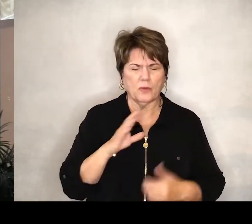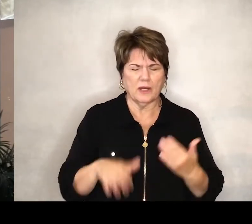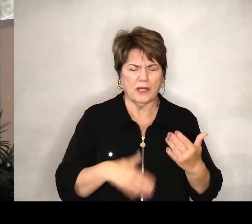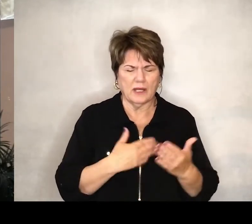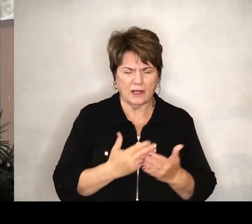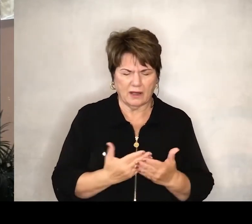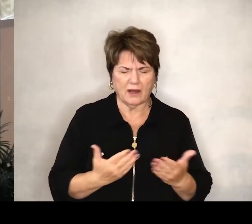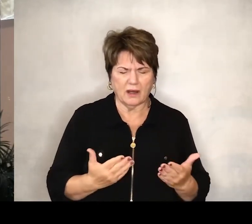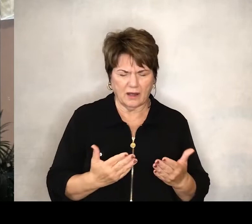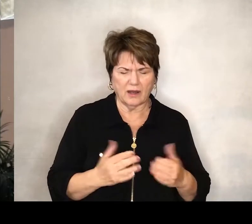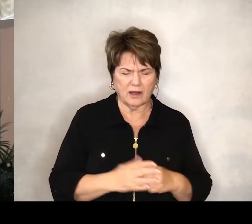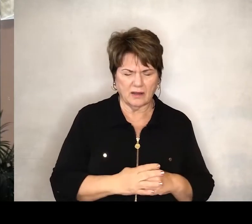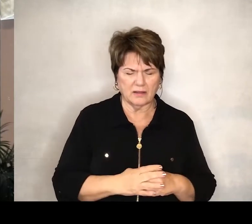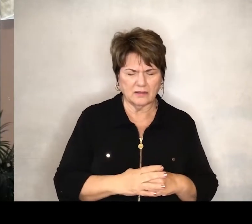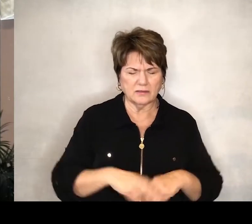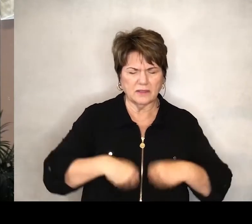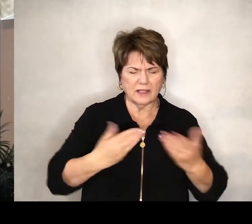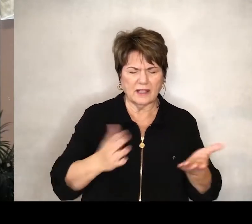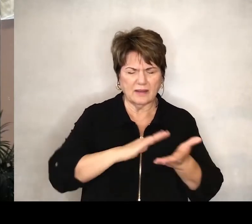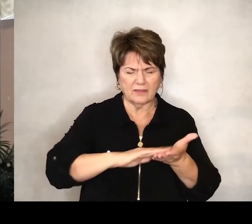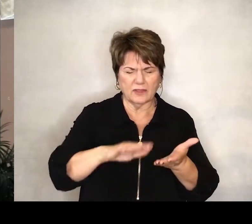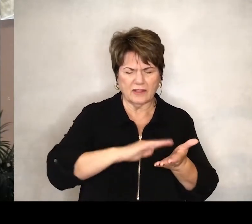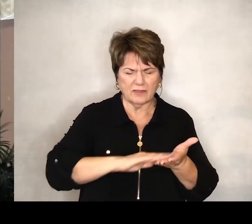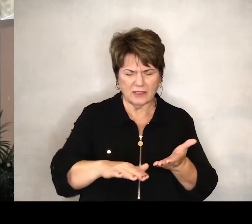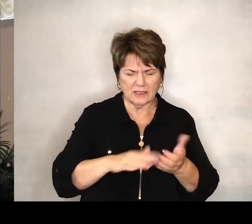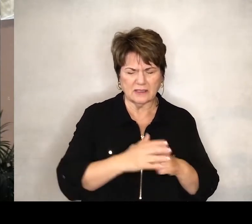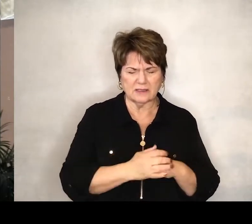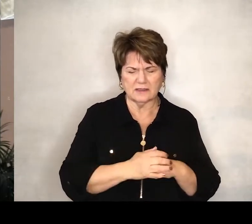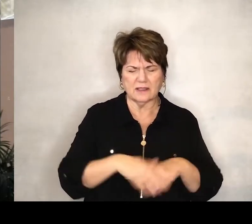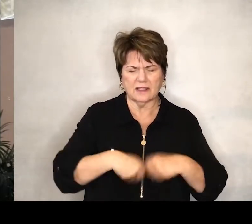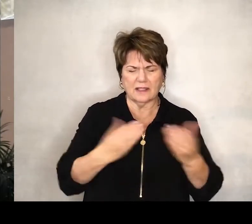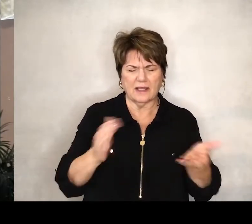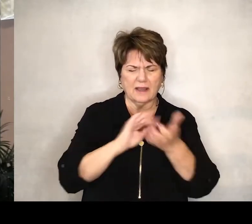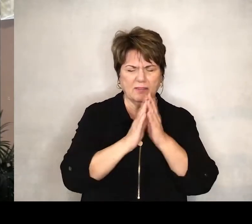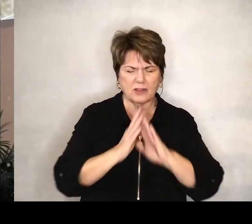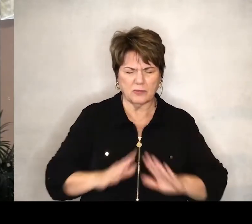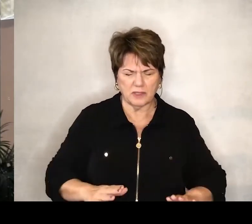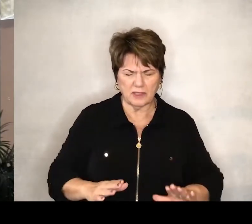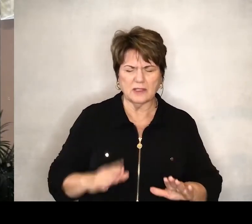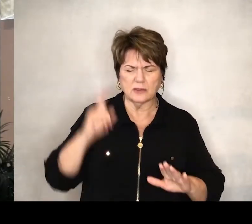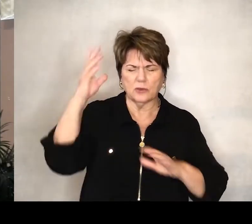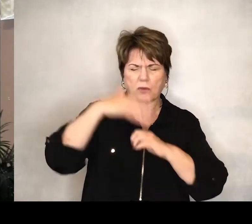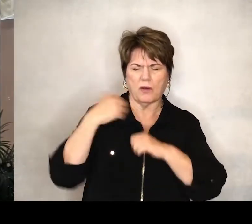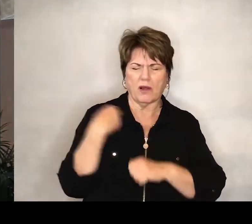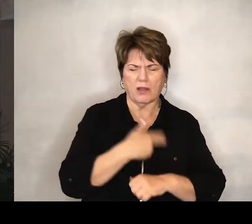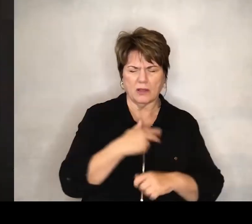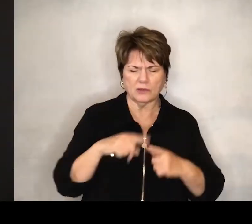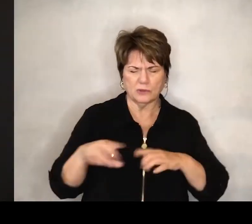be bearers of forgiveness and implementers of peace to which we have been called by you.